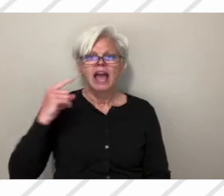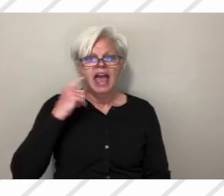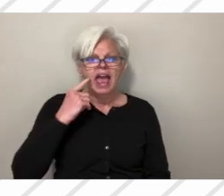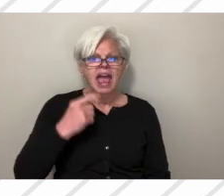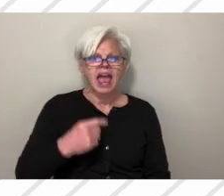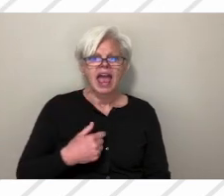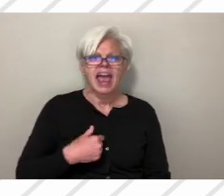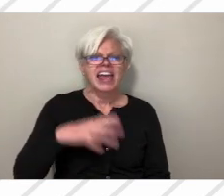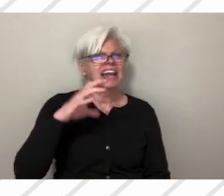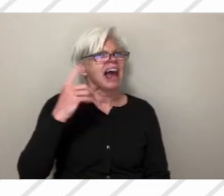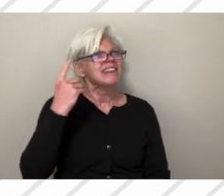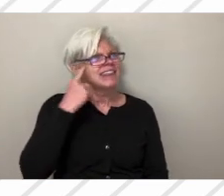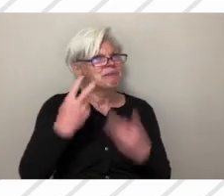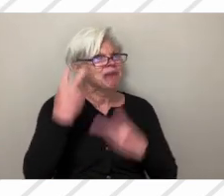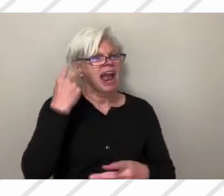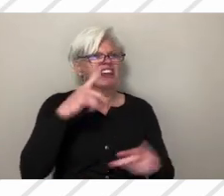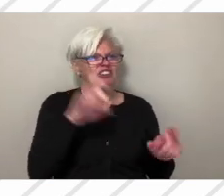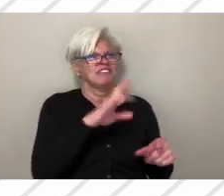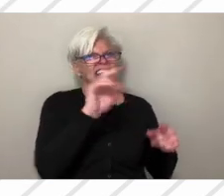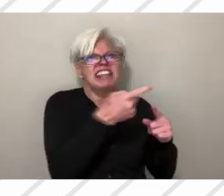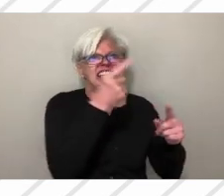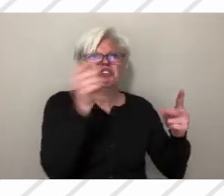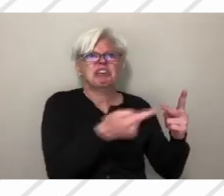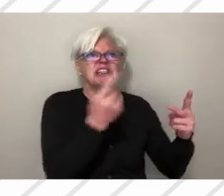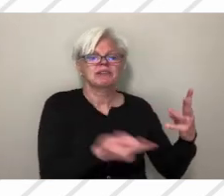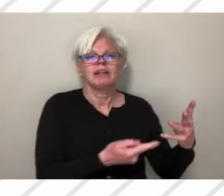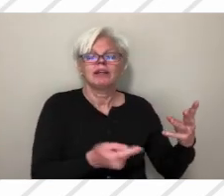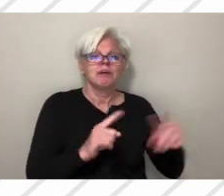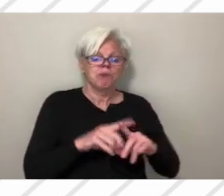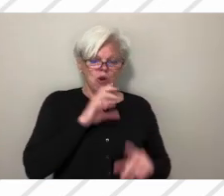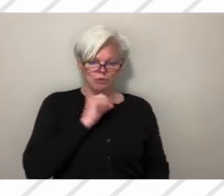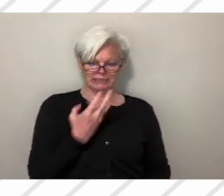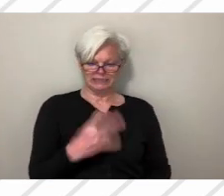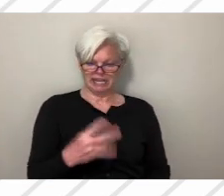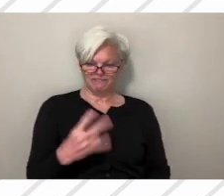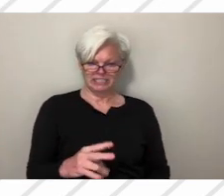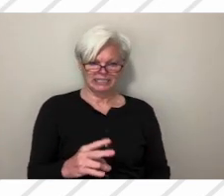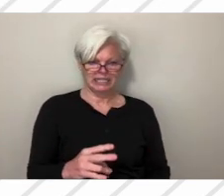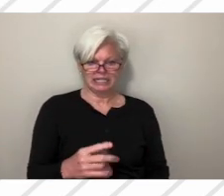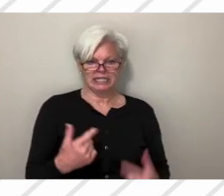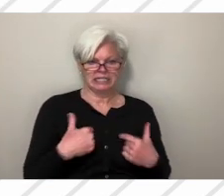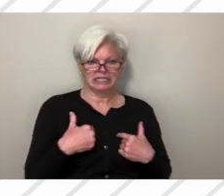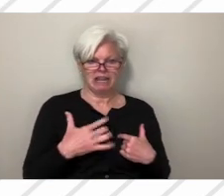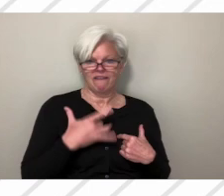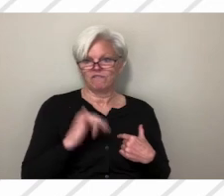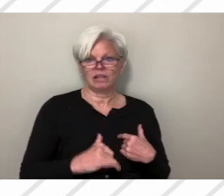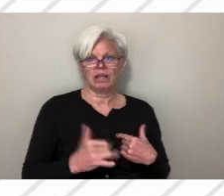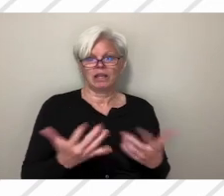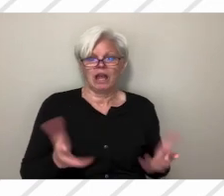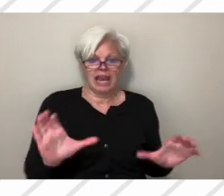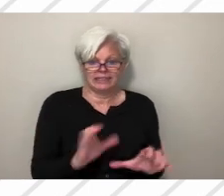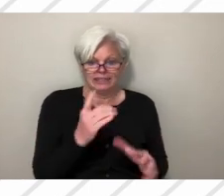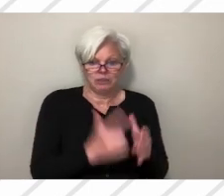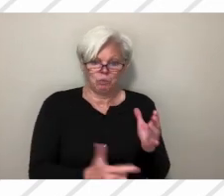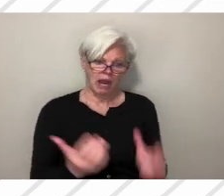have done this, I should have. But you know, as a 17-year-old, I feel like, you know, I did what I knew what to